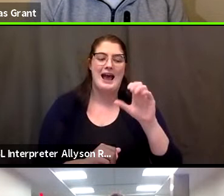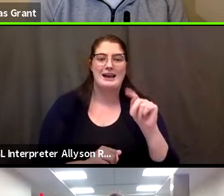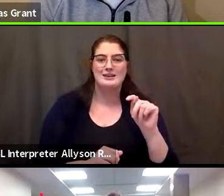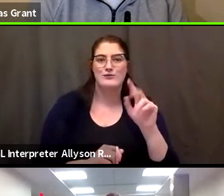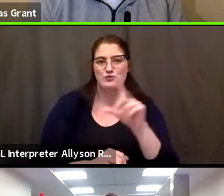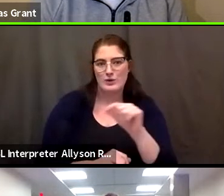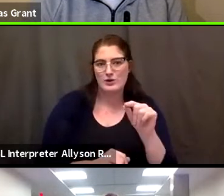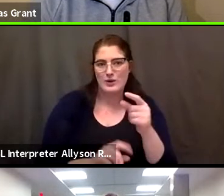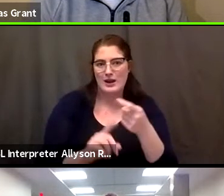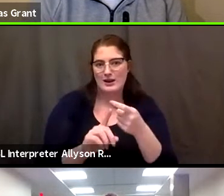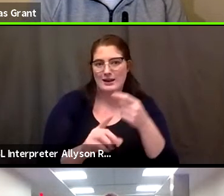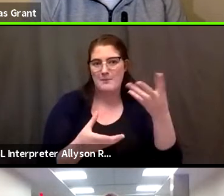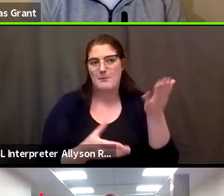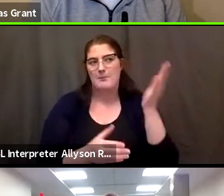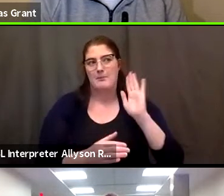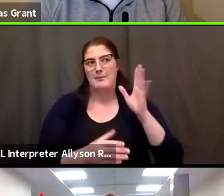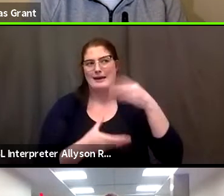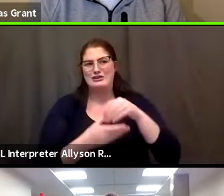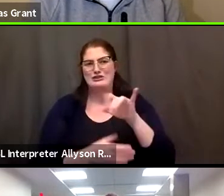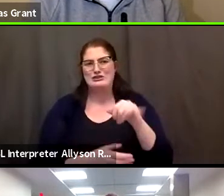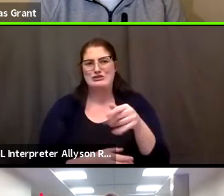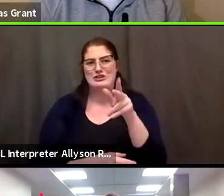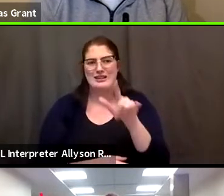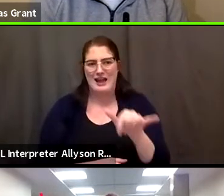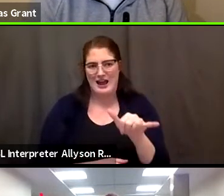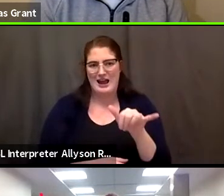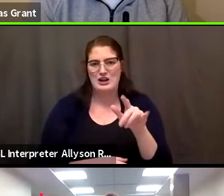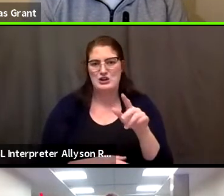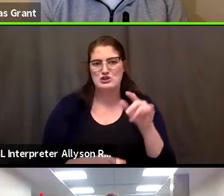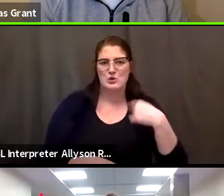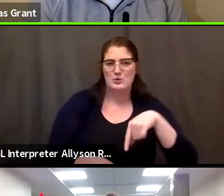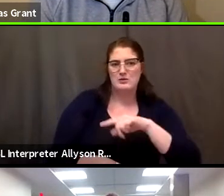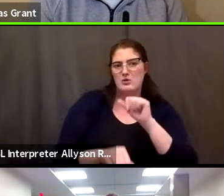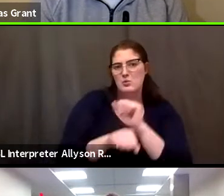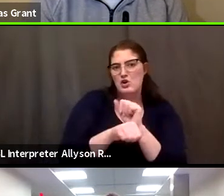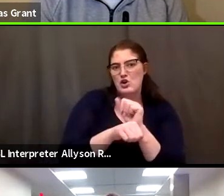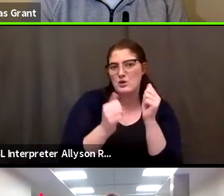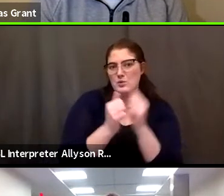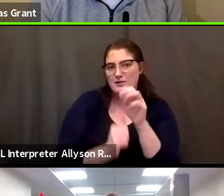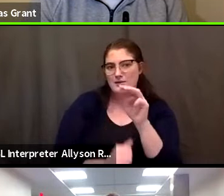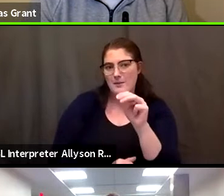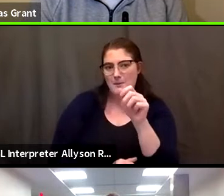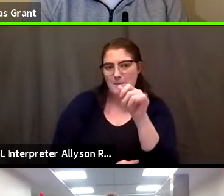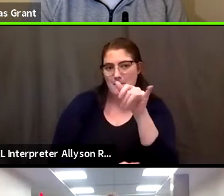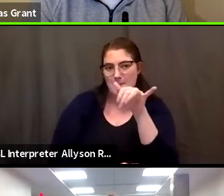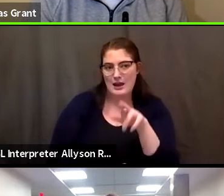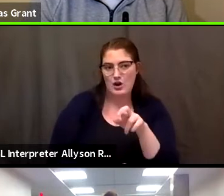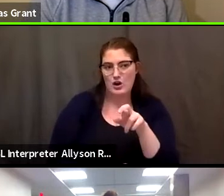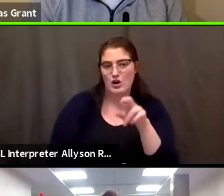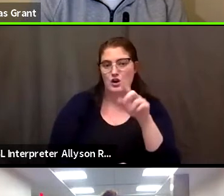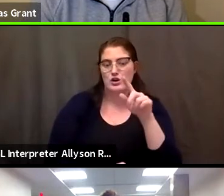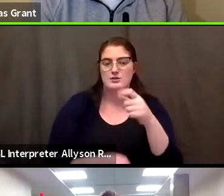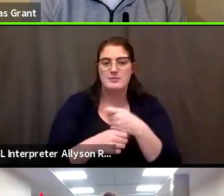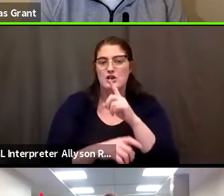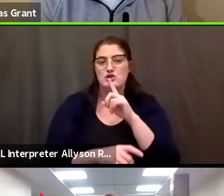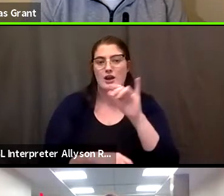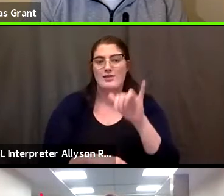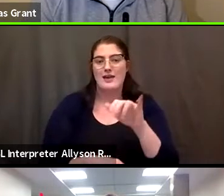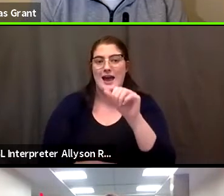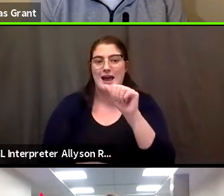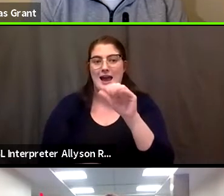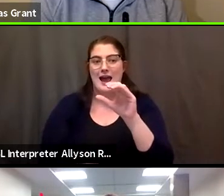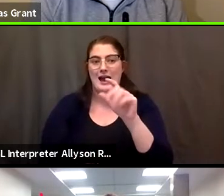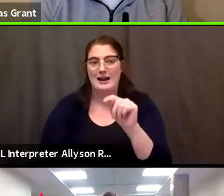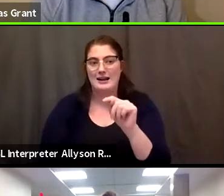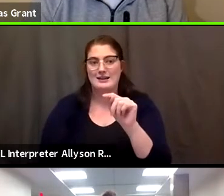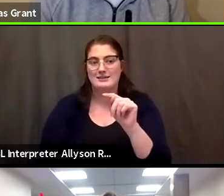with the mayor, we were able to advocate as an office to ensure that act turned into what we now know as